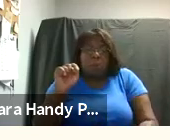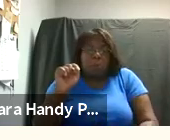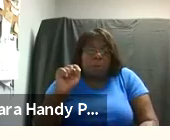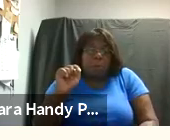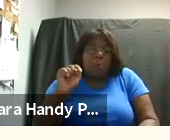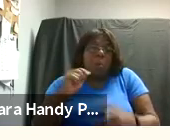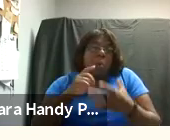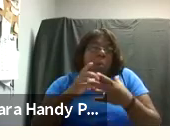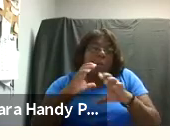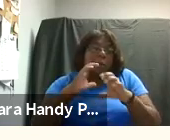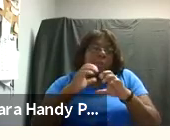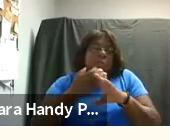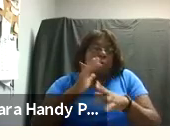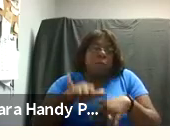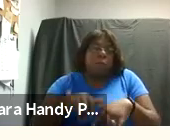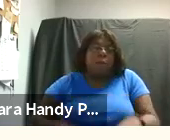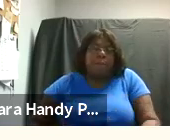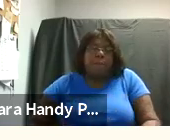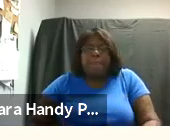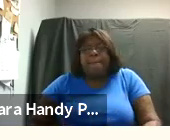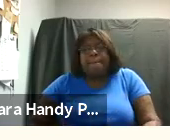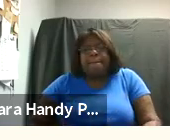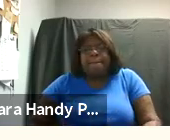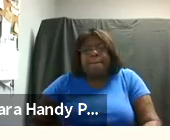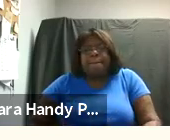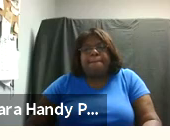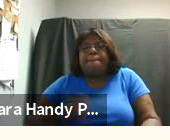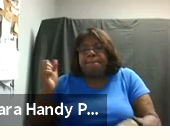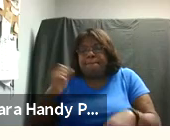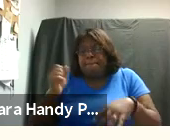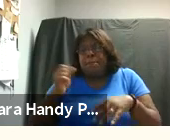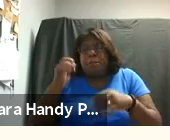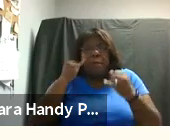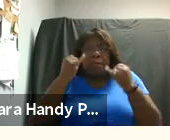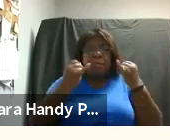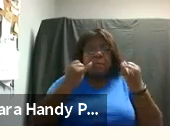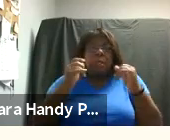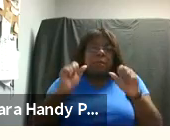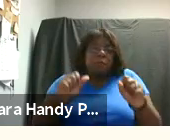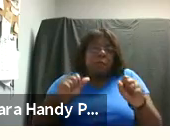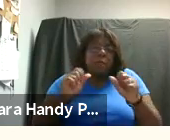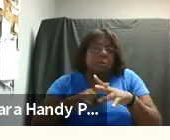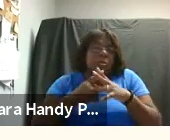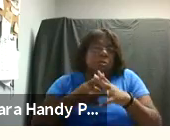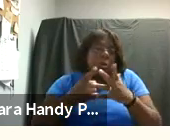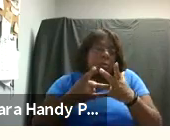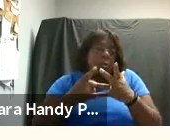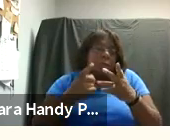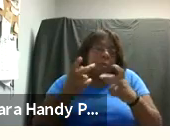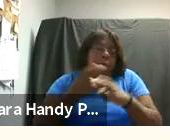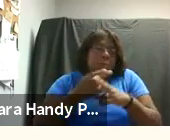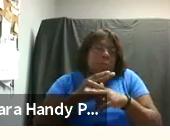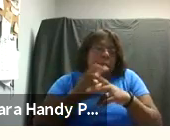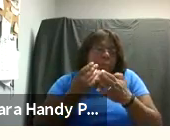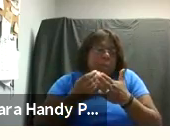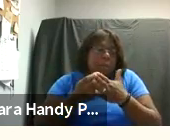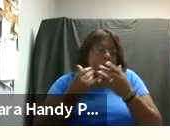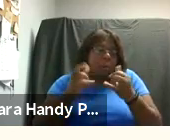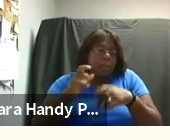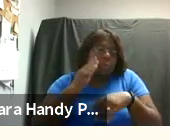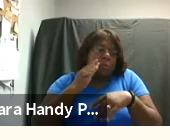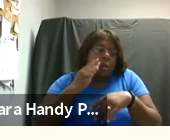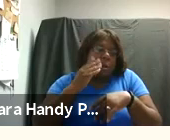conversation before then. But yes, if you have ideas, we can't start spending any of that dollars right away. We need to know what it's